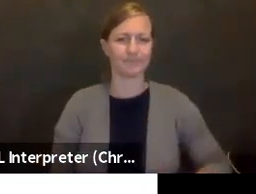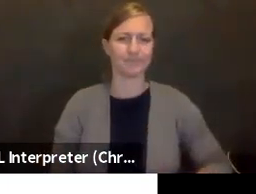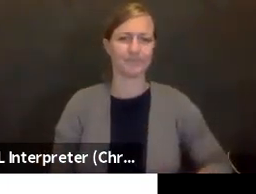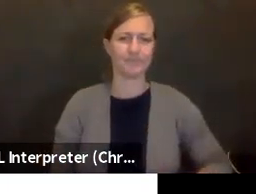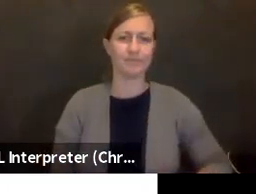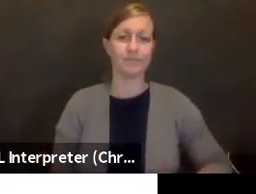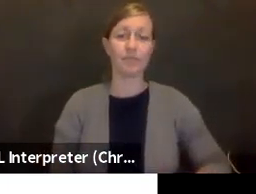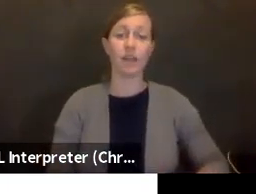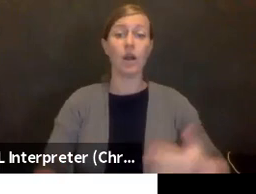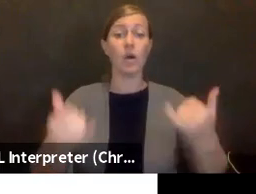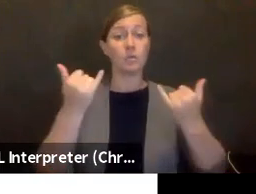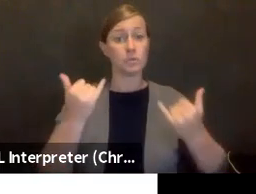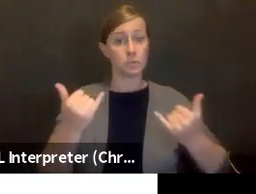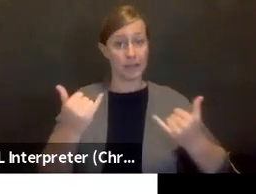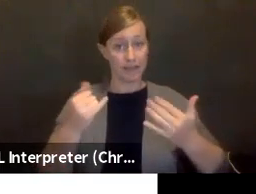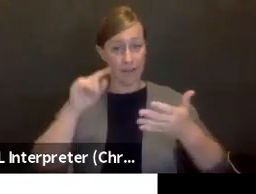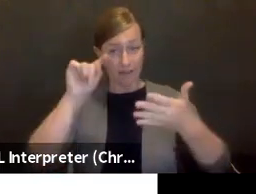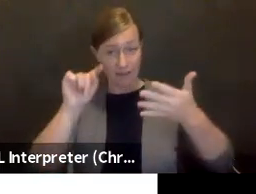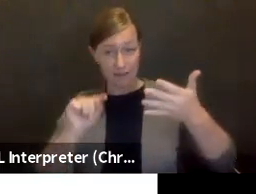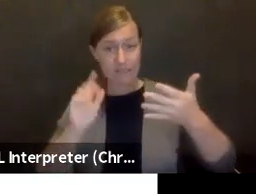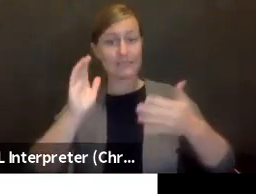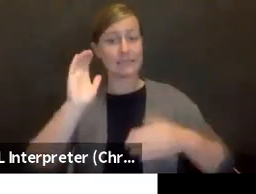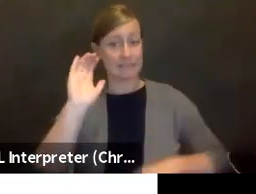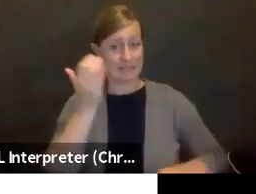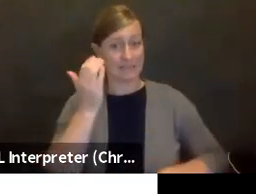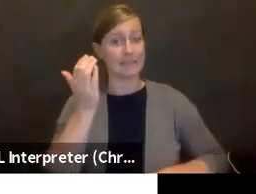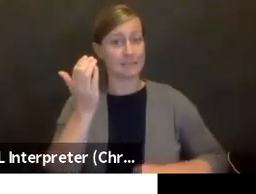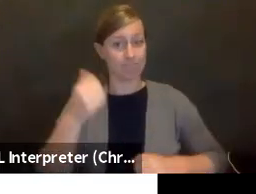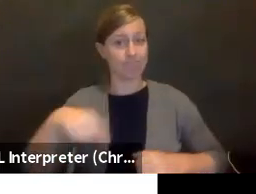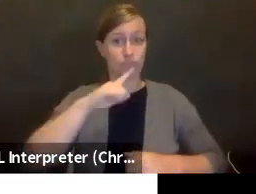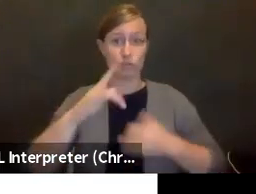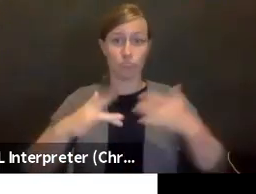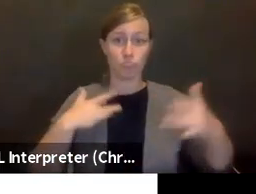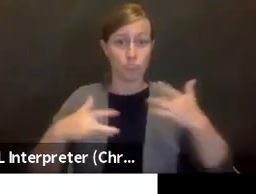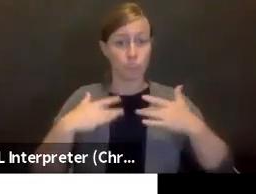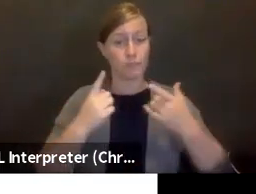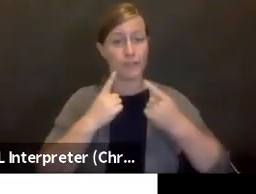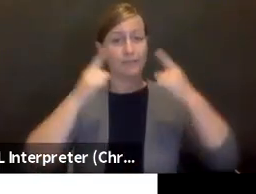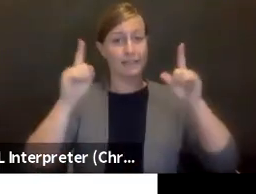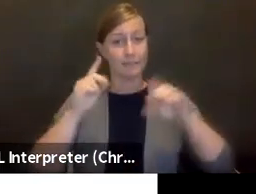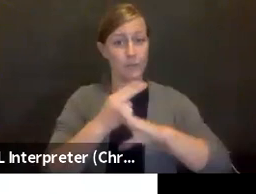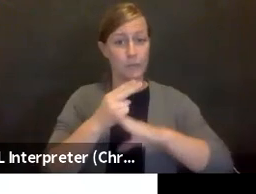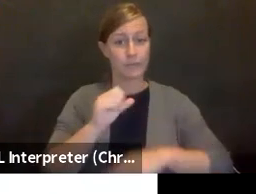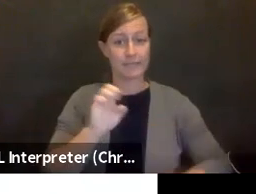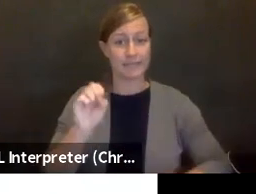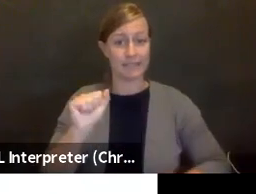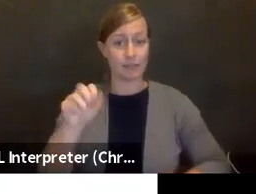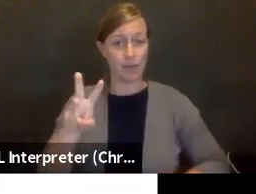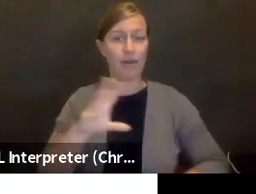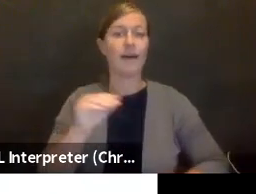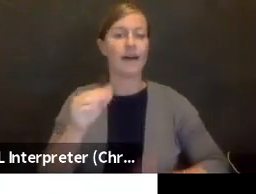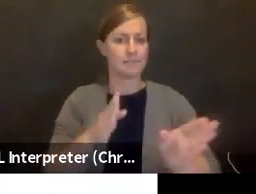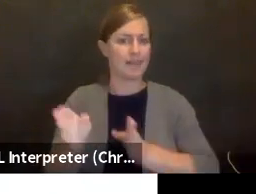Today, it appears that we're looking to really effectively use Seesaw as well as begin